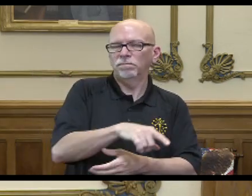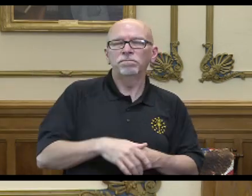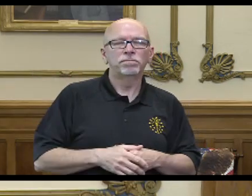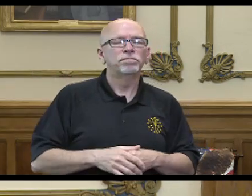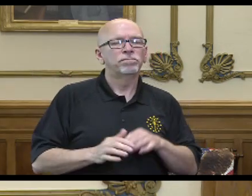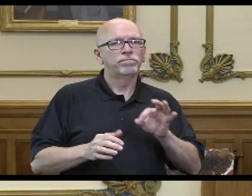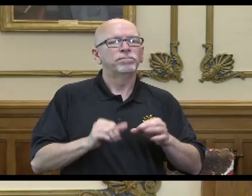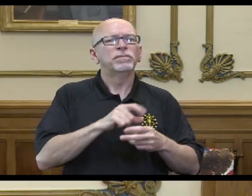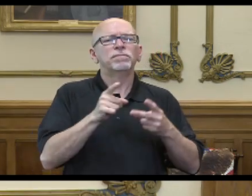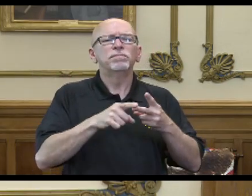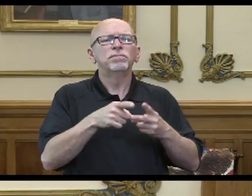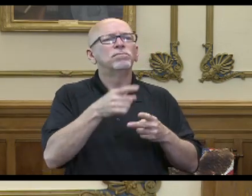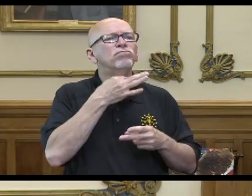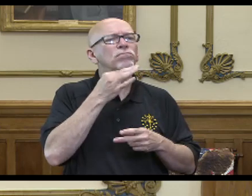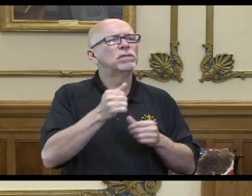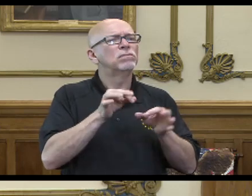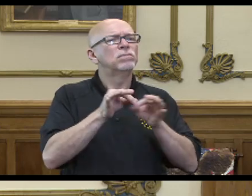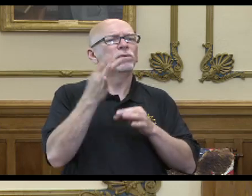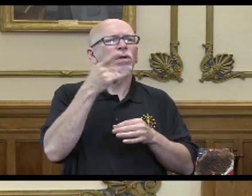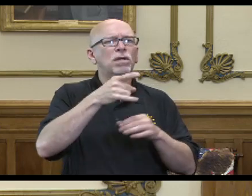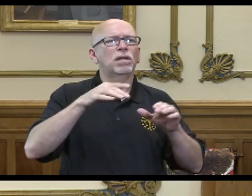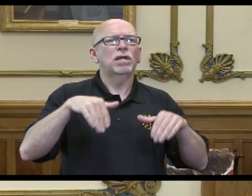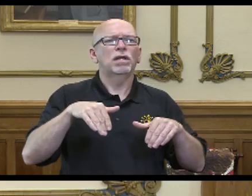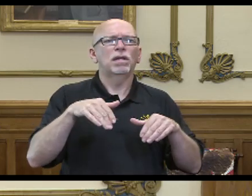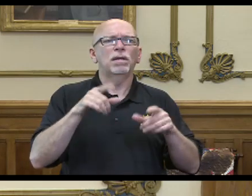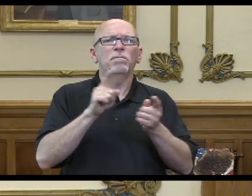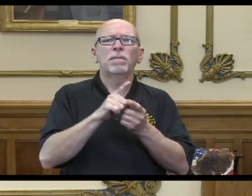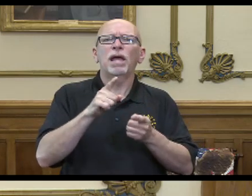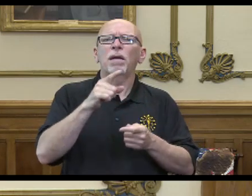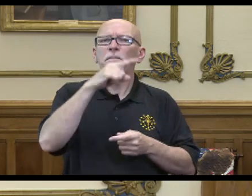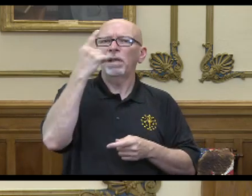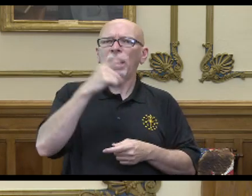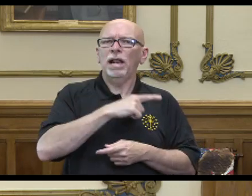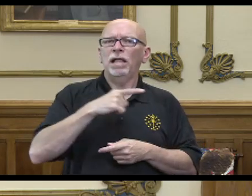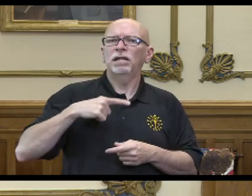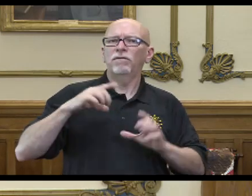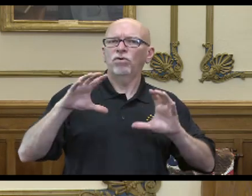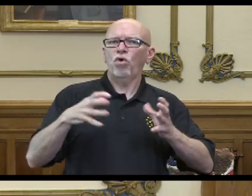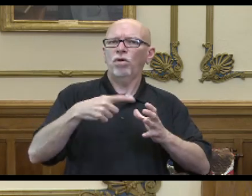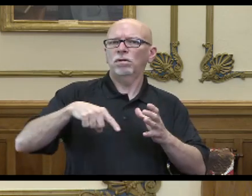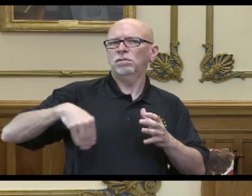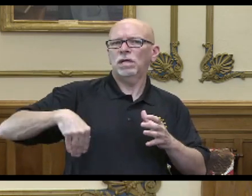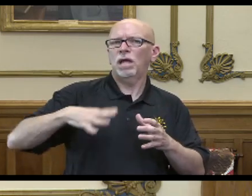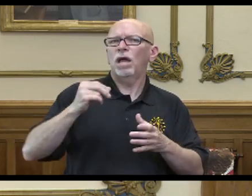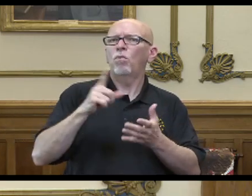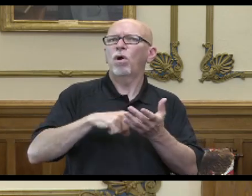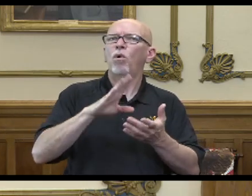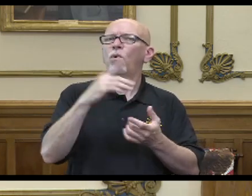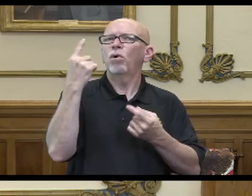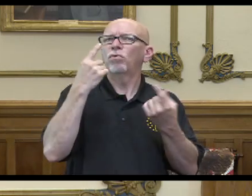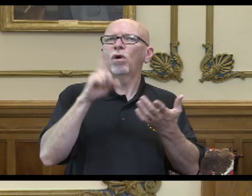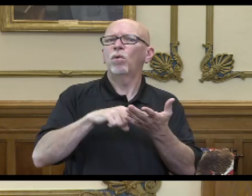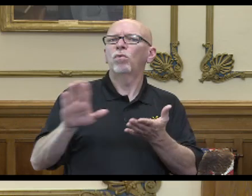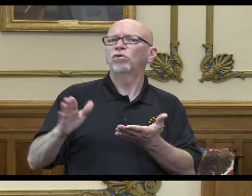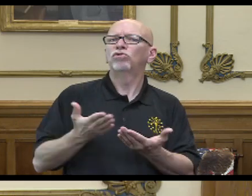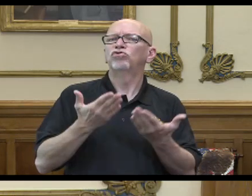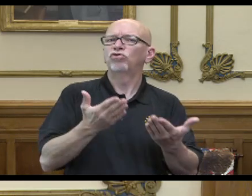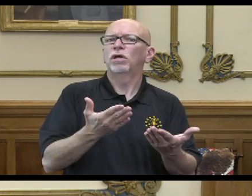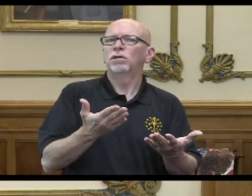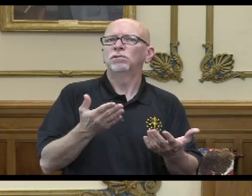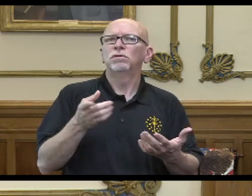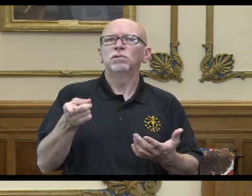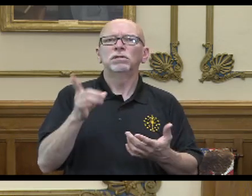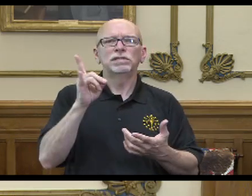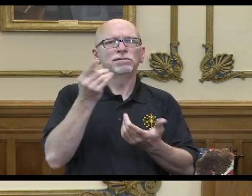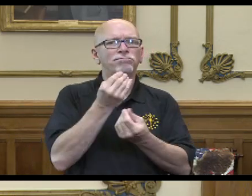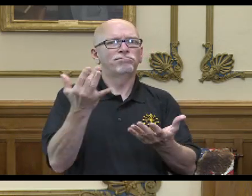I'm curious if you could talk about why you haven't met with the Black Legislative Caucus yet and what your thoughts are on some of their suggestions they